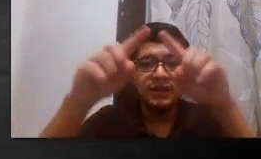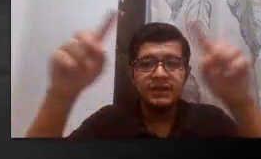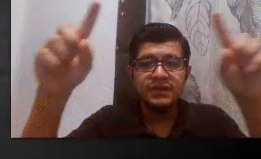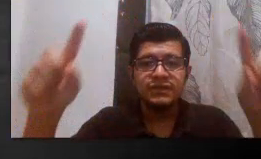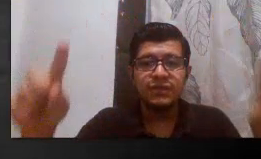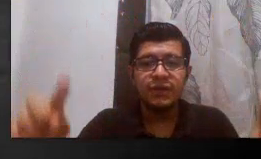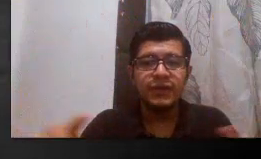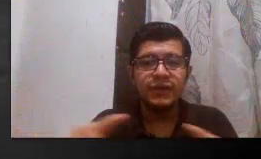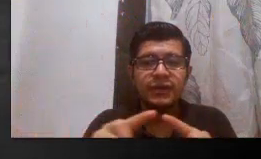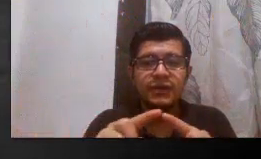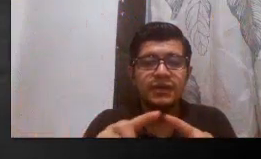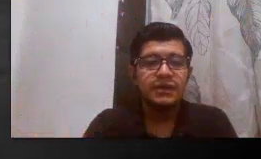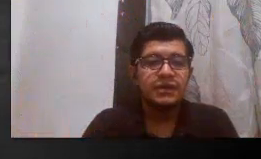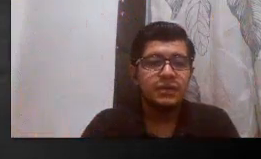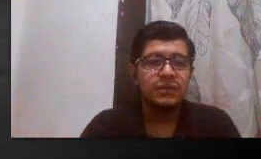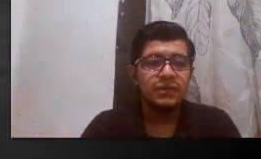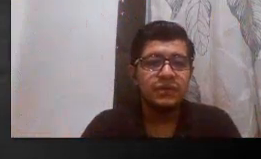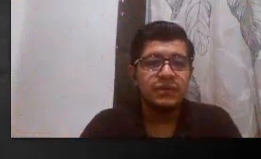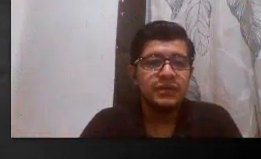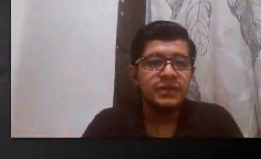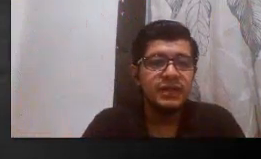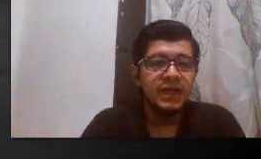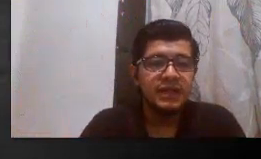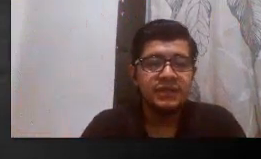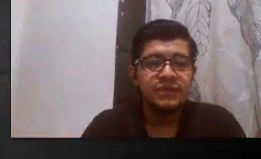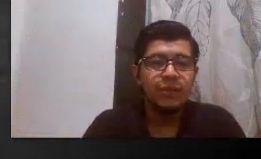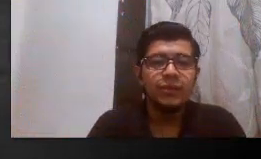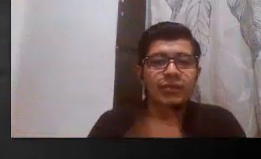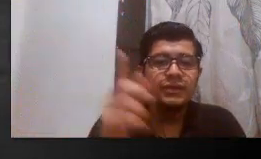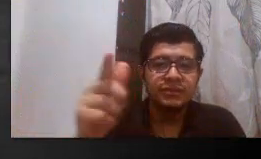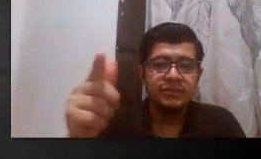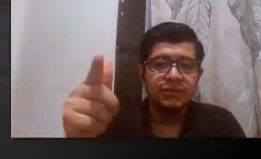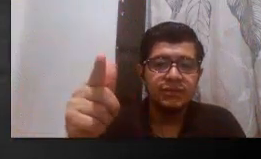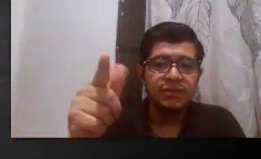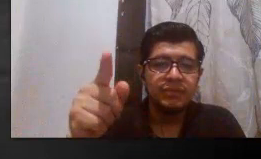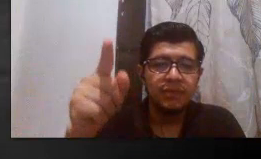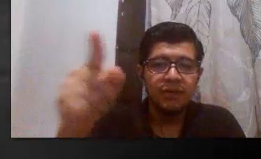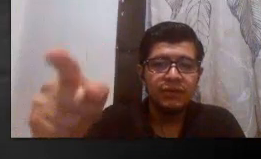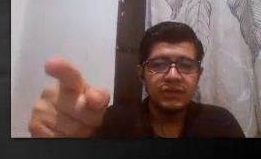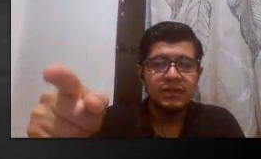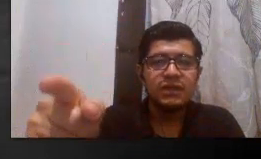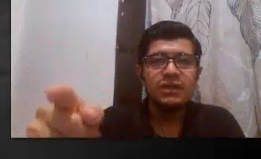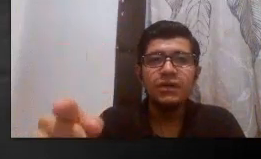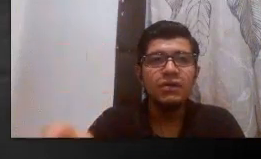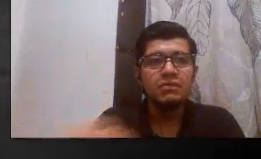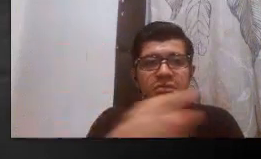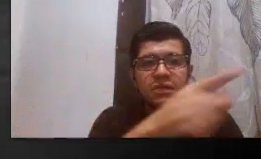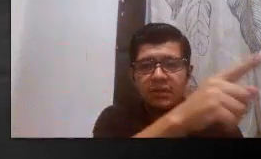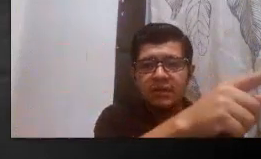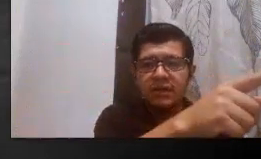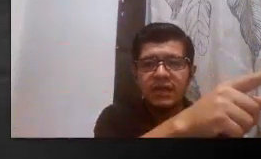something is square, or the didactics when we point,